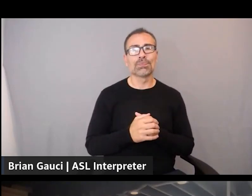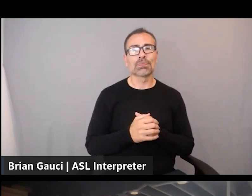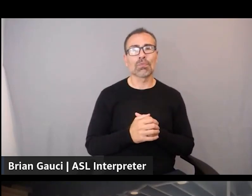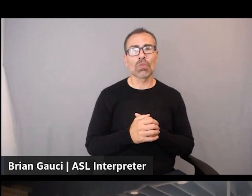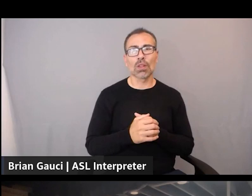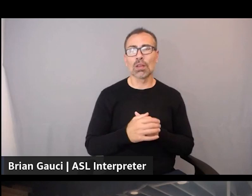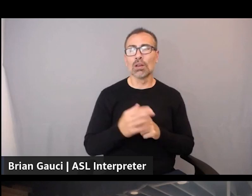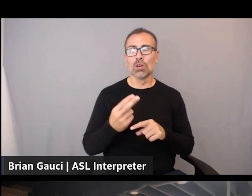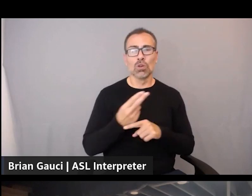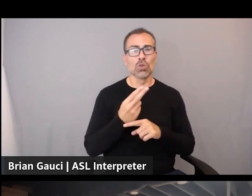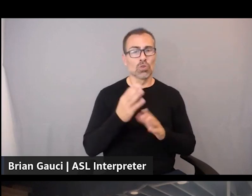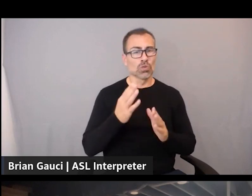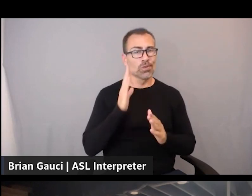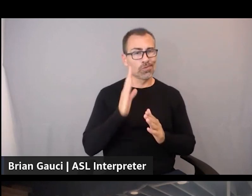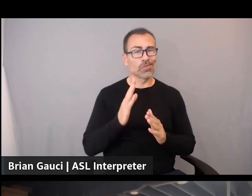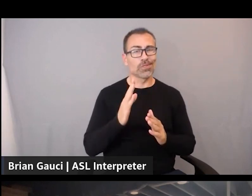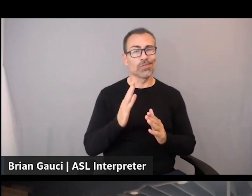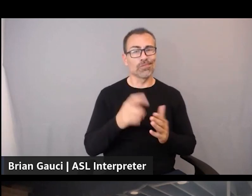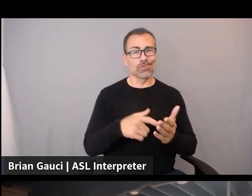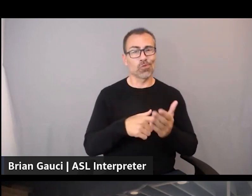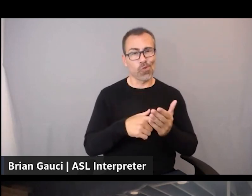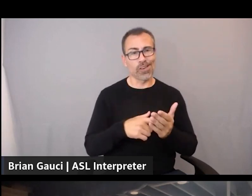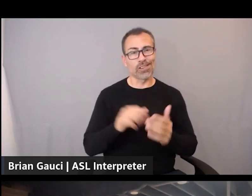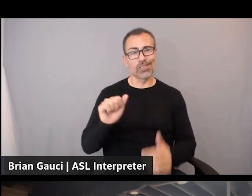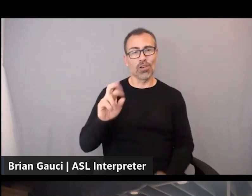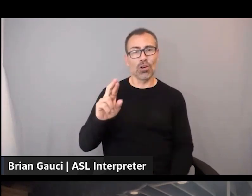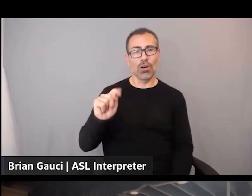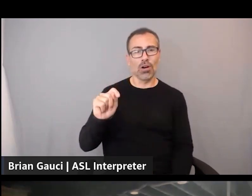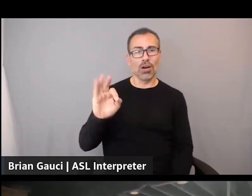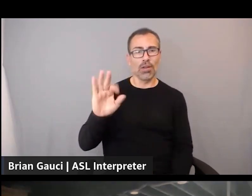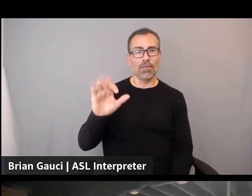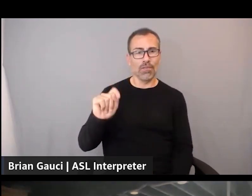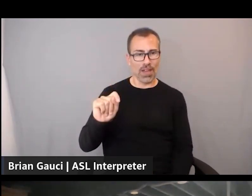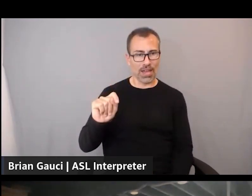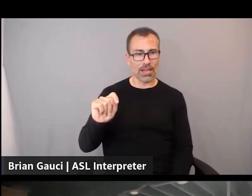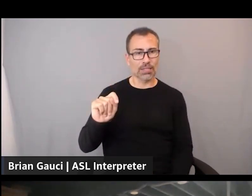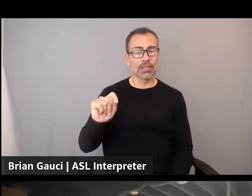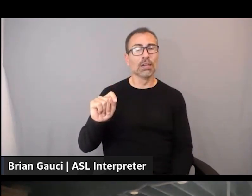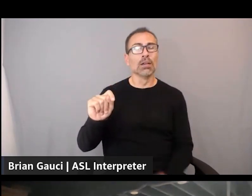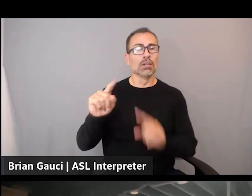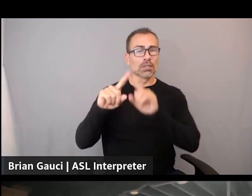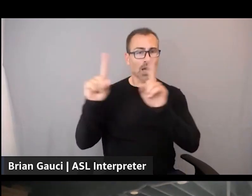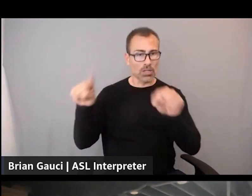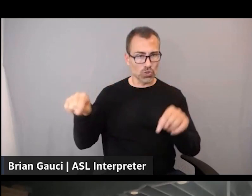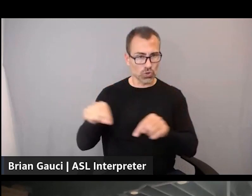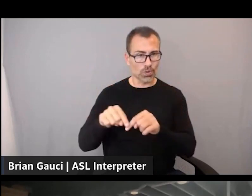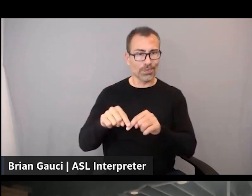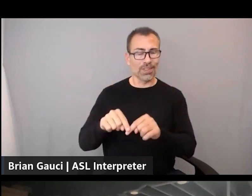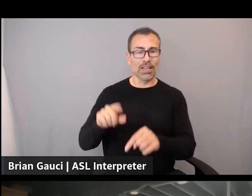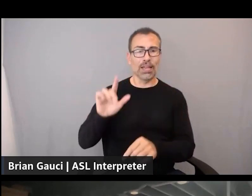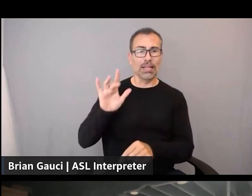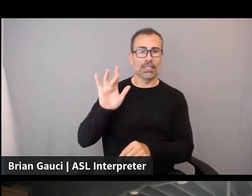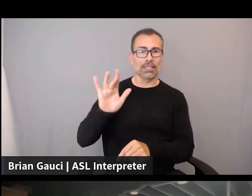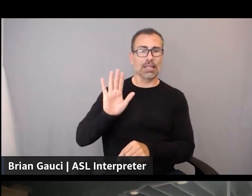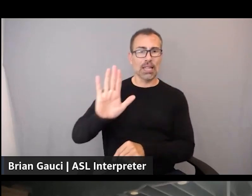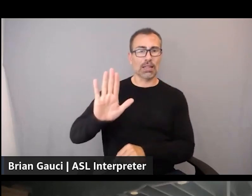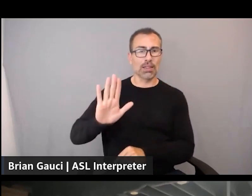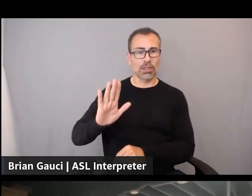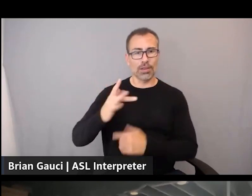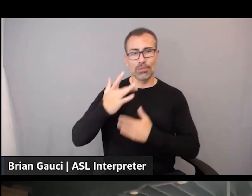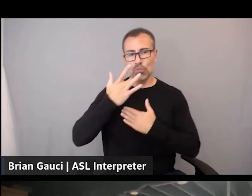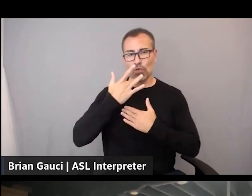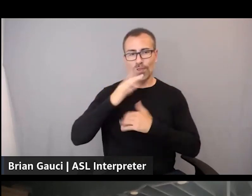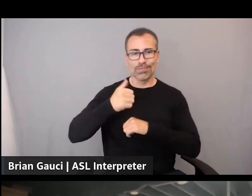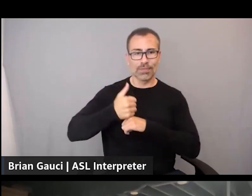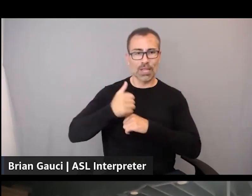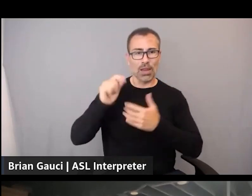Users will need to come to the Artifact console and select their preferences in the console.